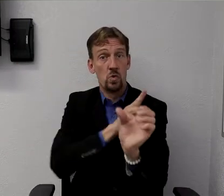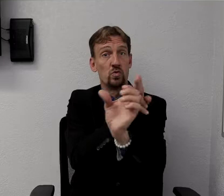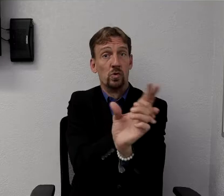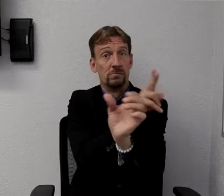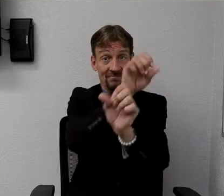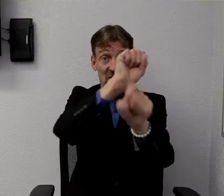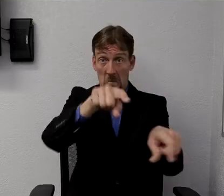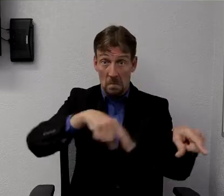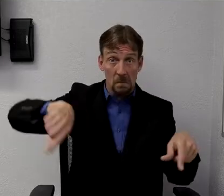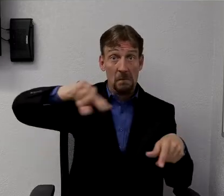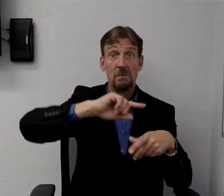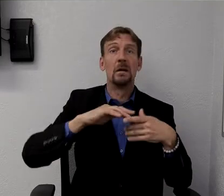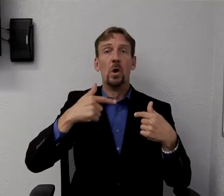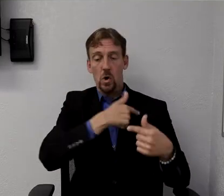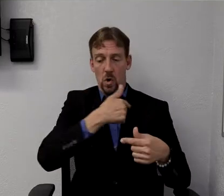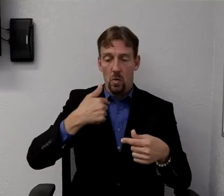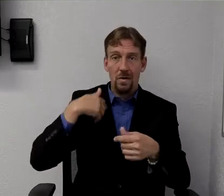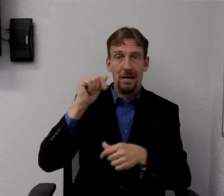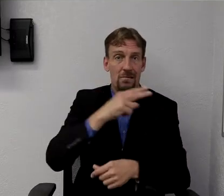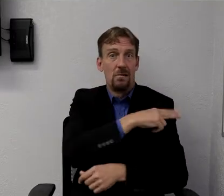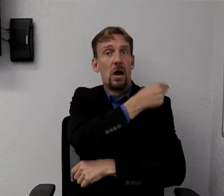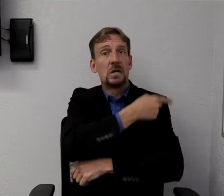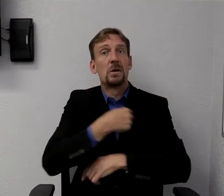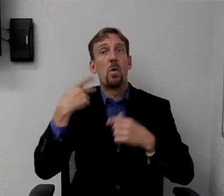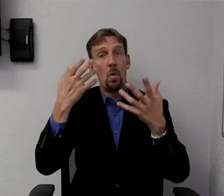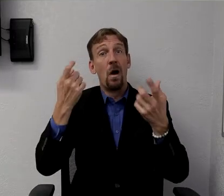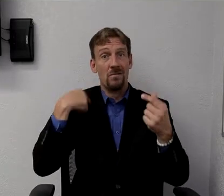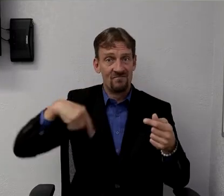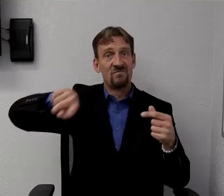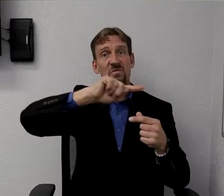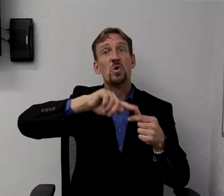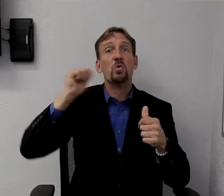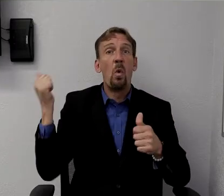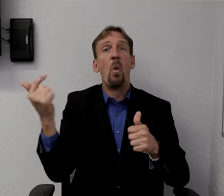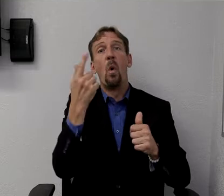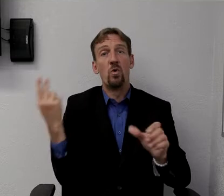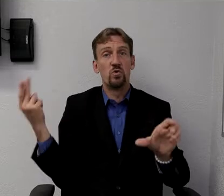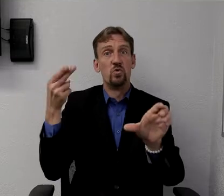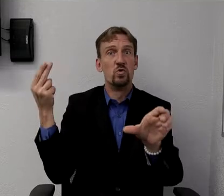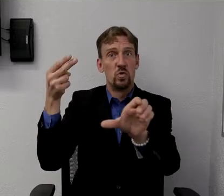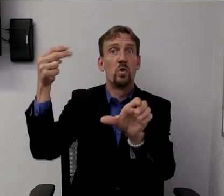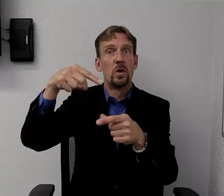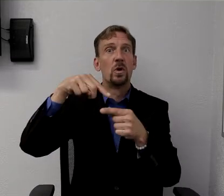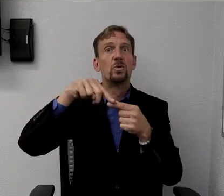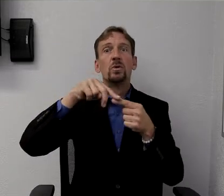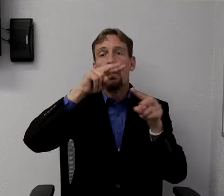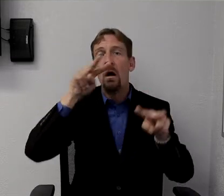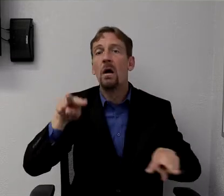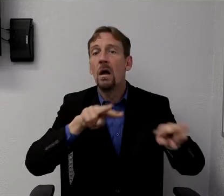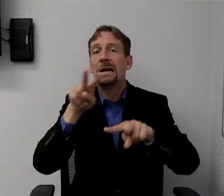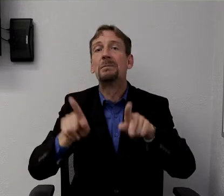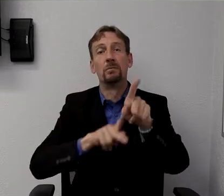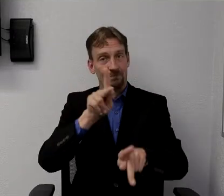at Cahuilla Delta to enroll in it. But it essentially wants to track just people and whether